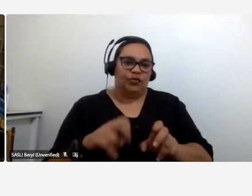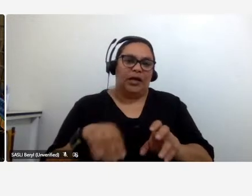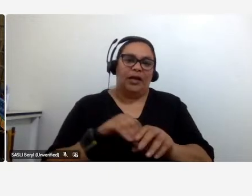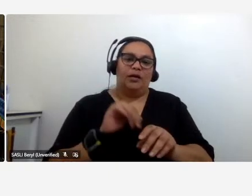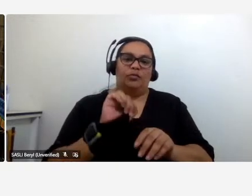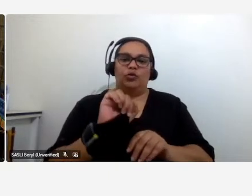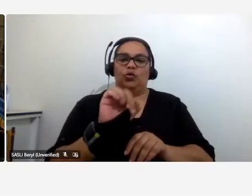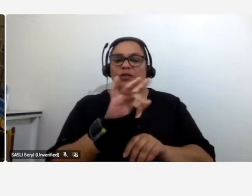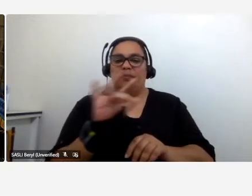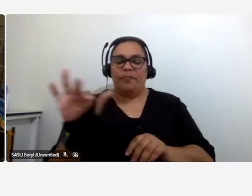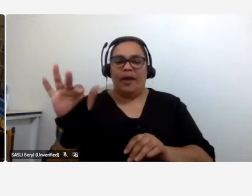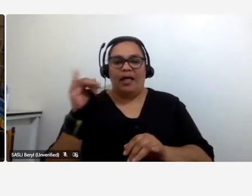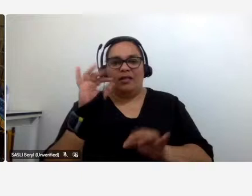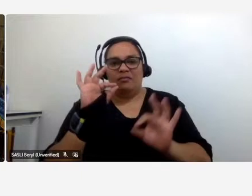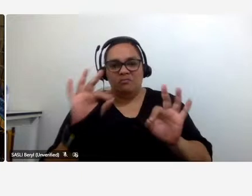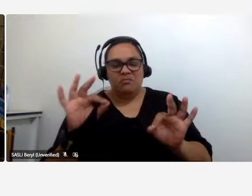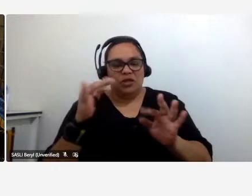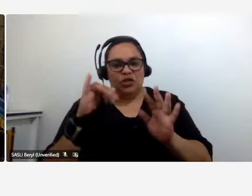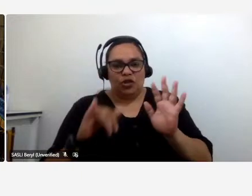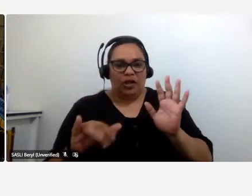their spelling correctness and